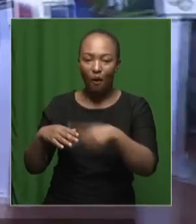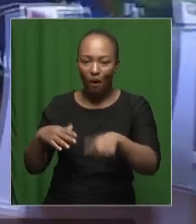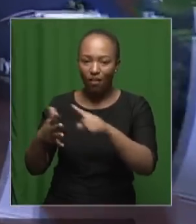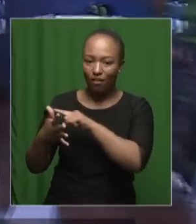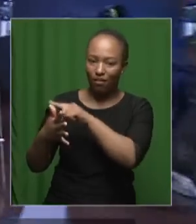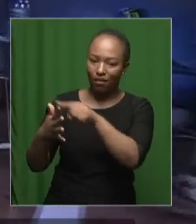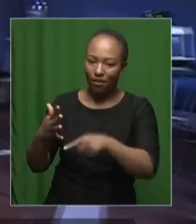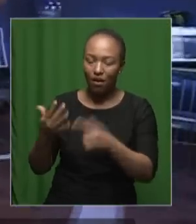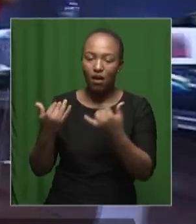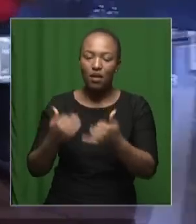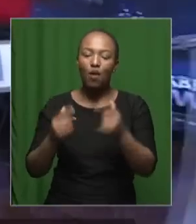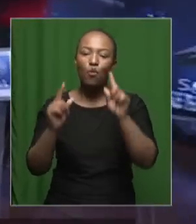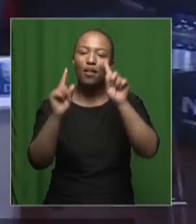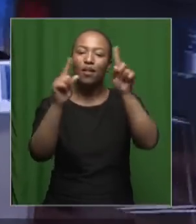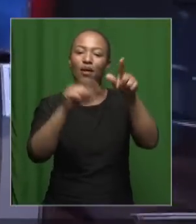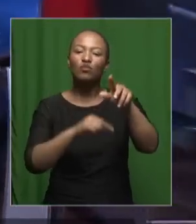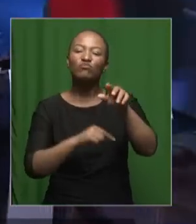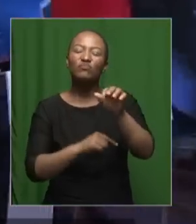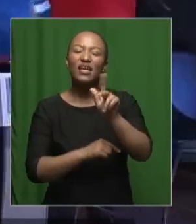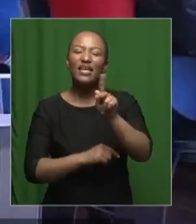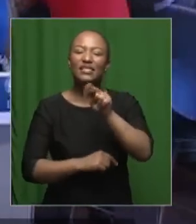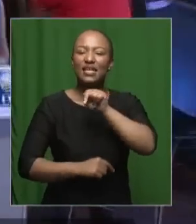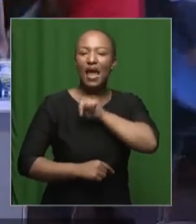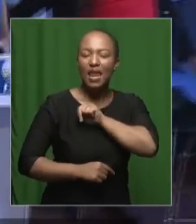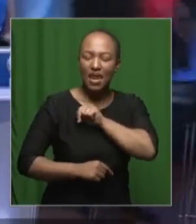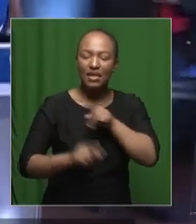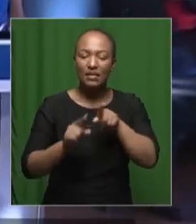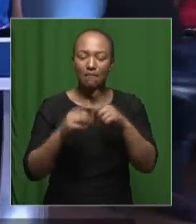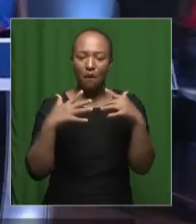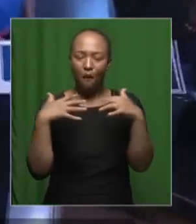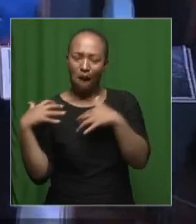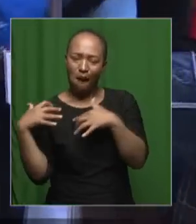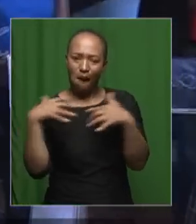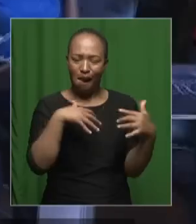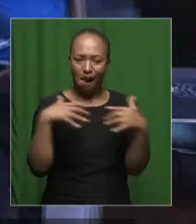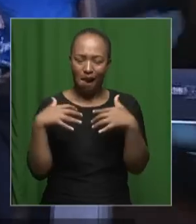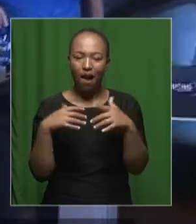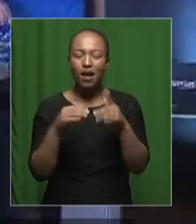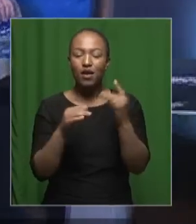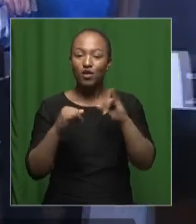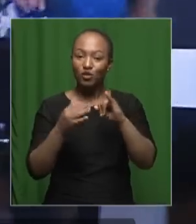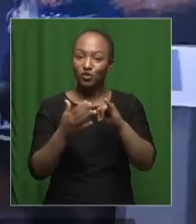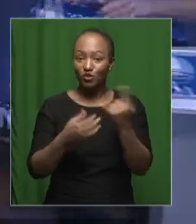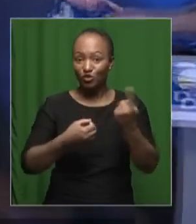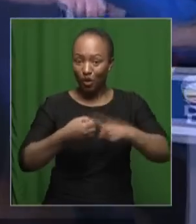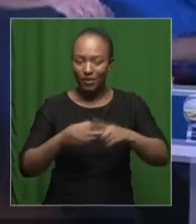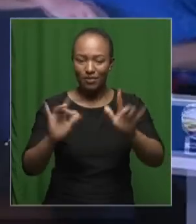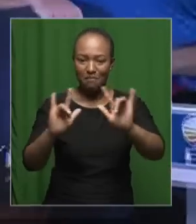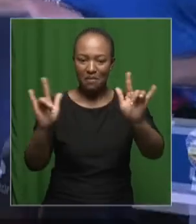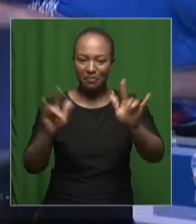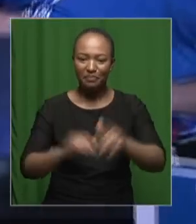week, we're in KwaZulu-Natal, the battle for the soul of that province. Join us then. Bye-bye.